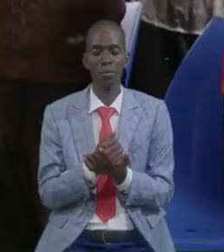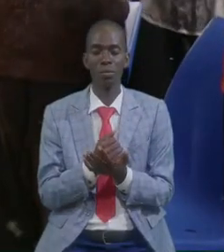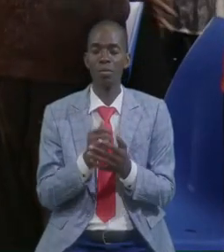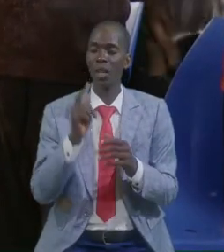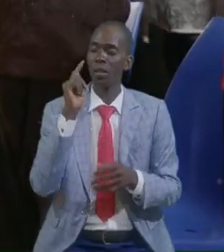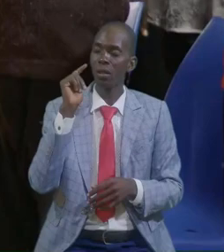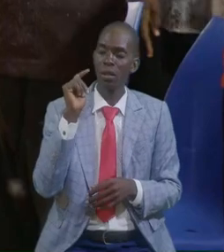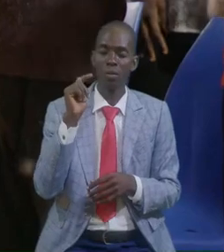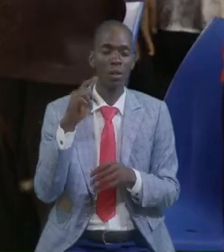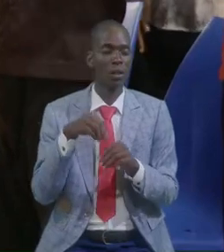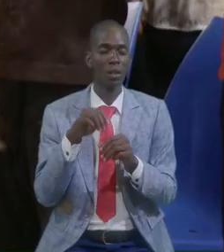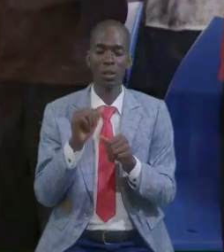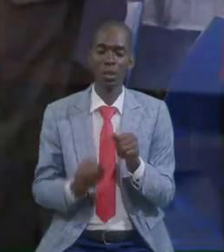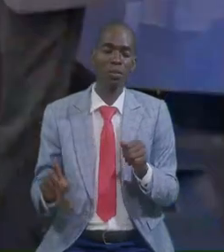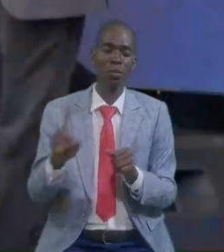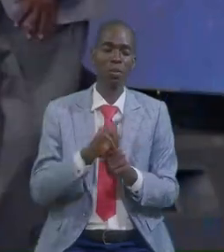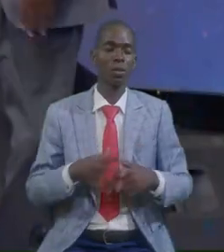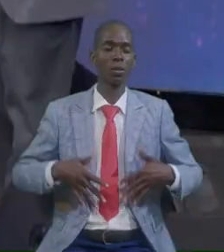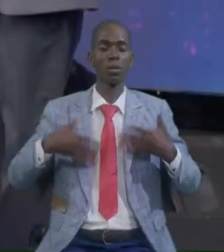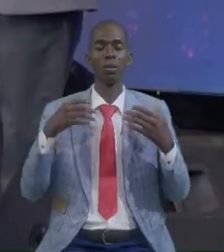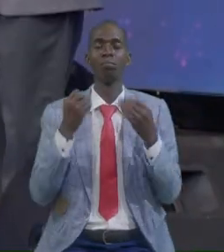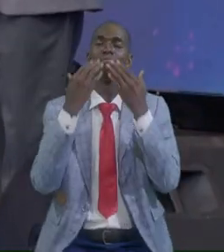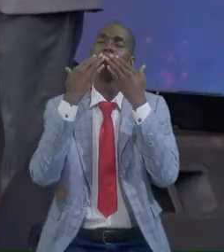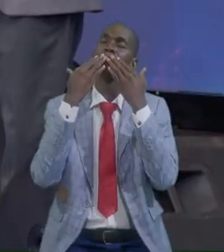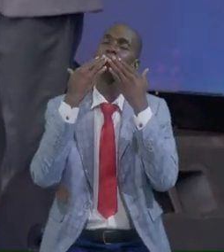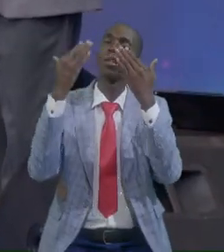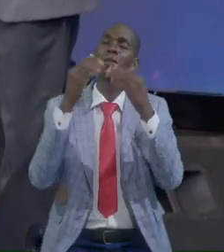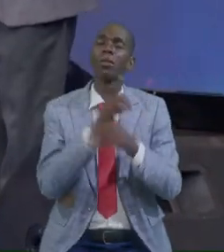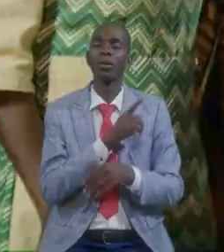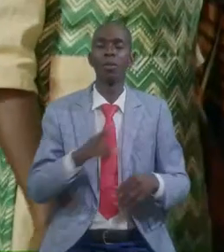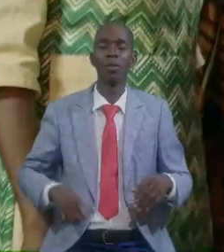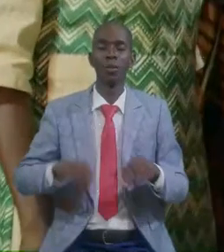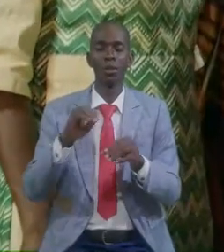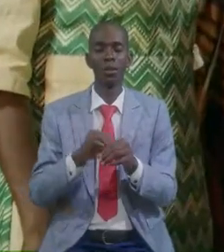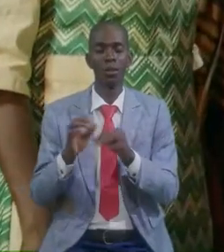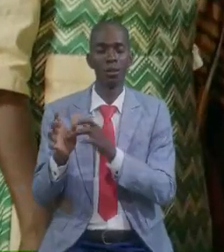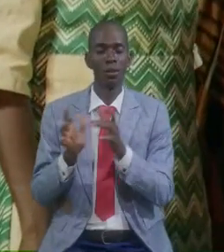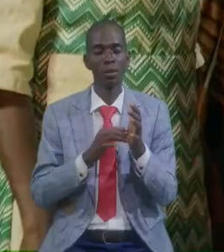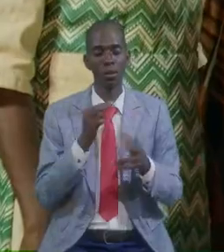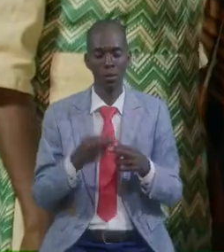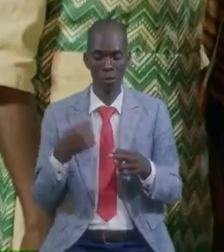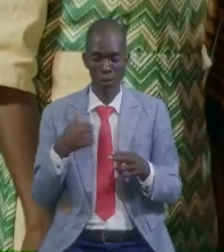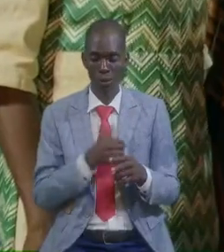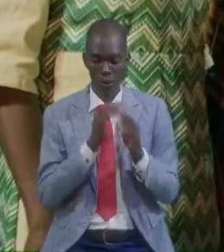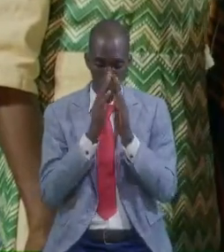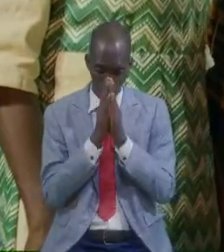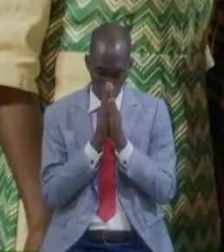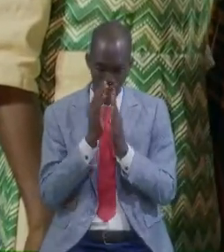Testimonies in every mouth. Thank you, Lord. In Jesus' name we pray.